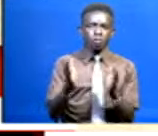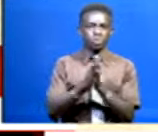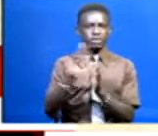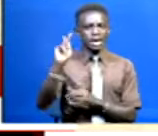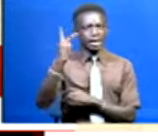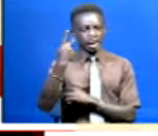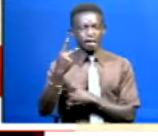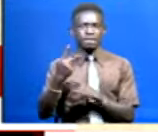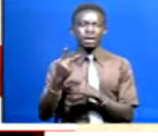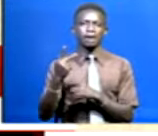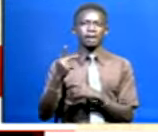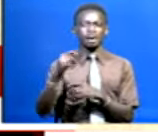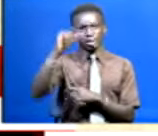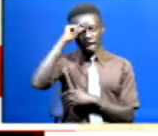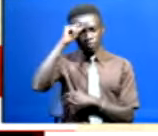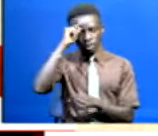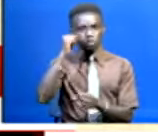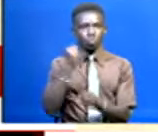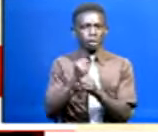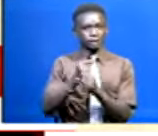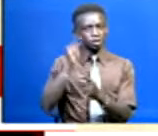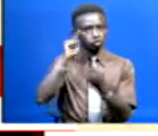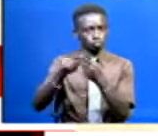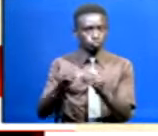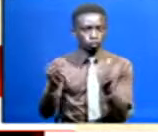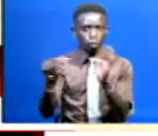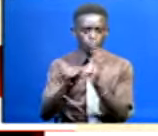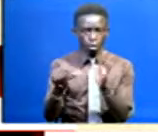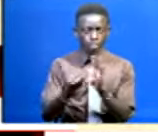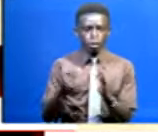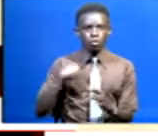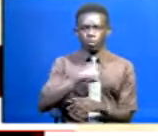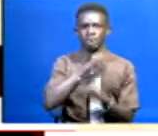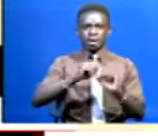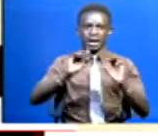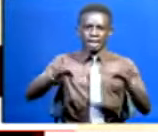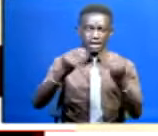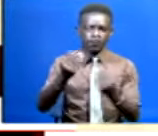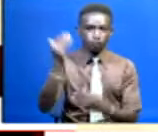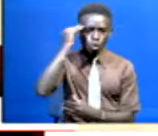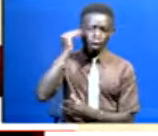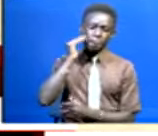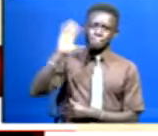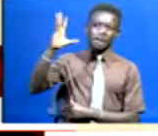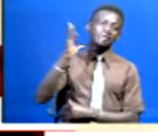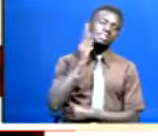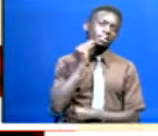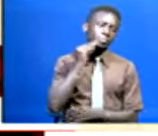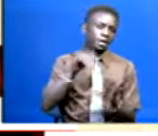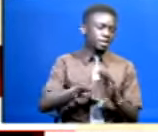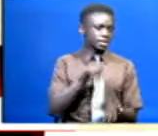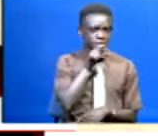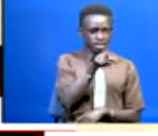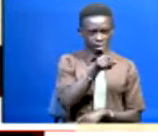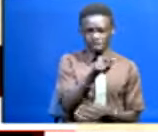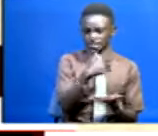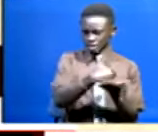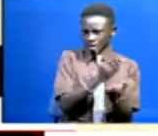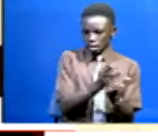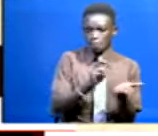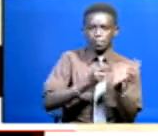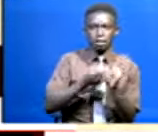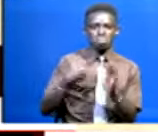programs, and hopefully we can give them Korean's experience in this sector, and then I hope that many people